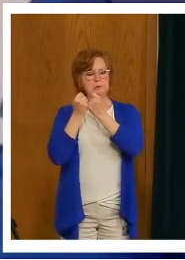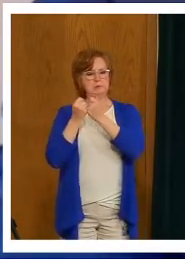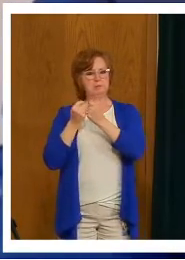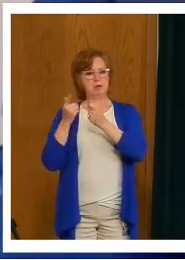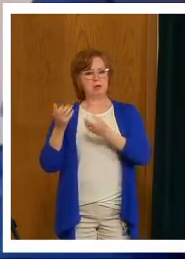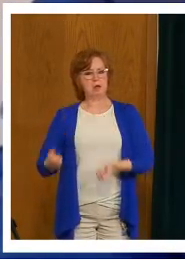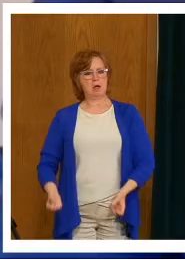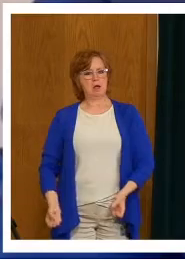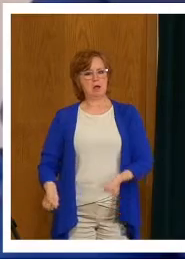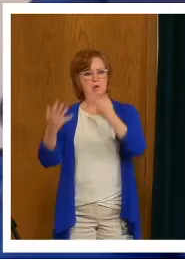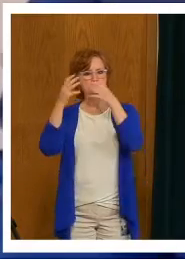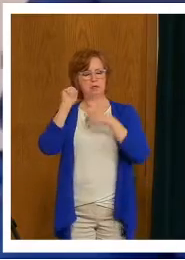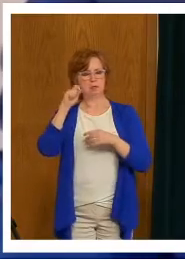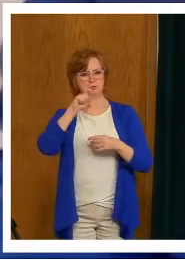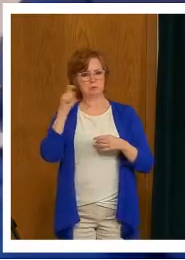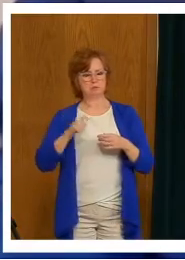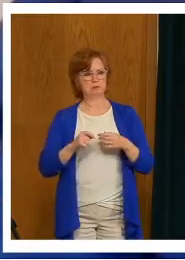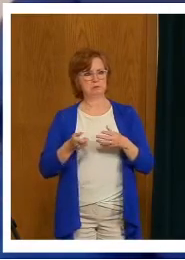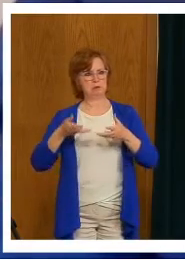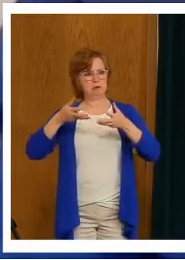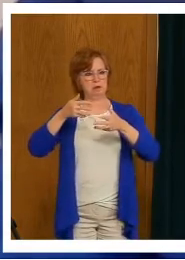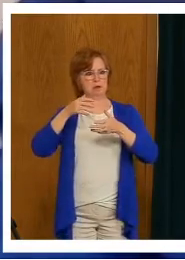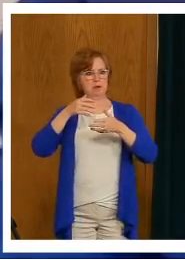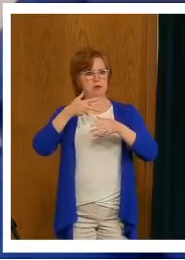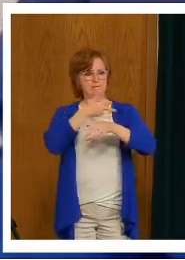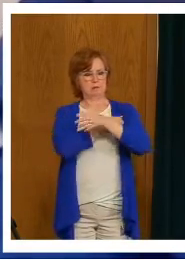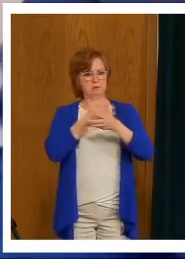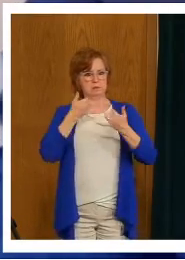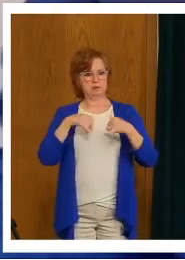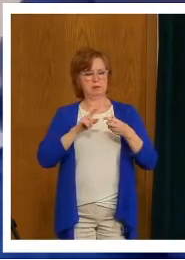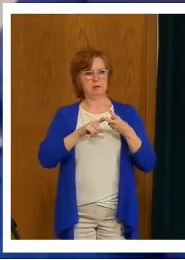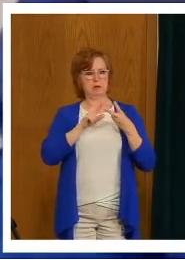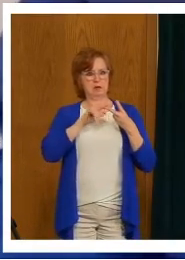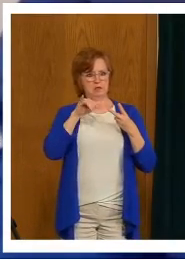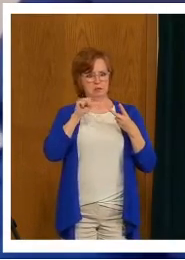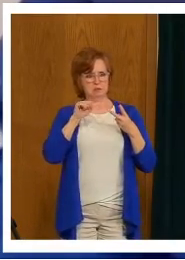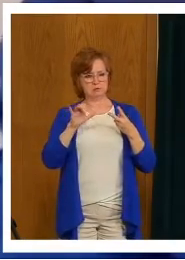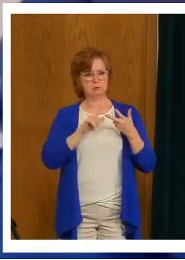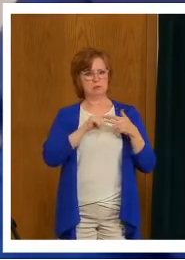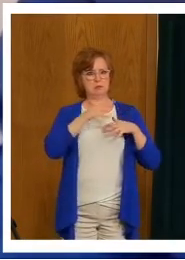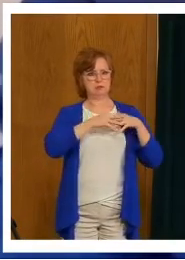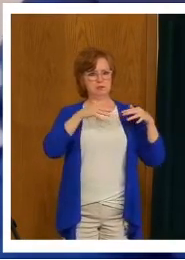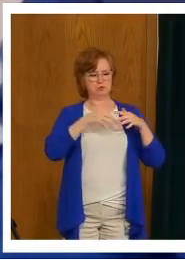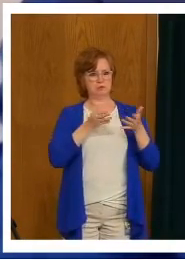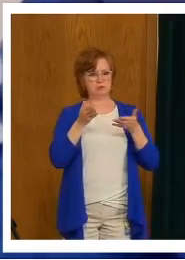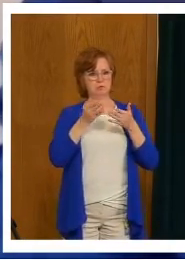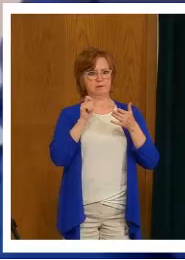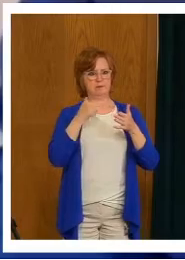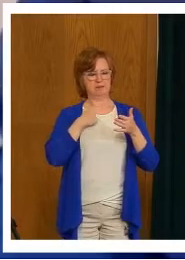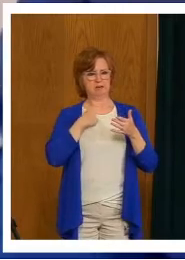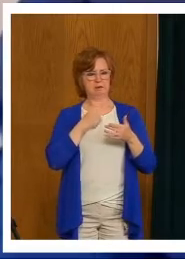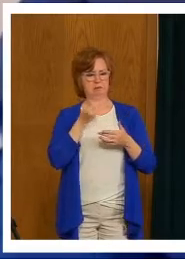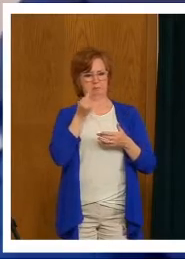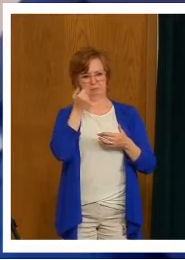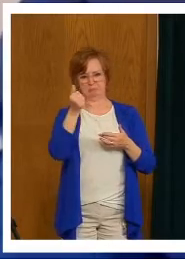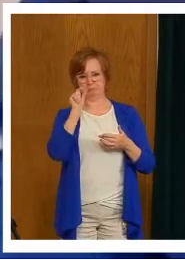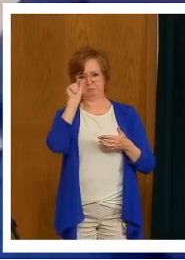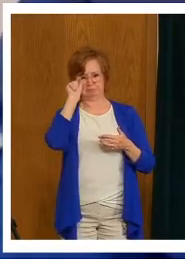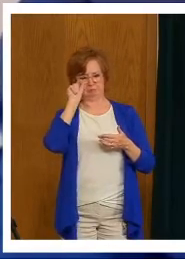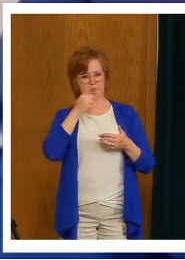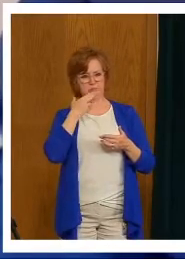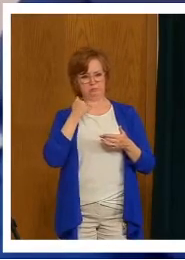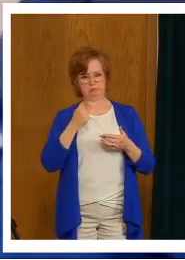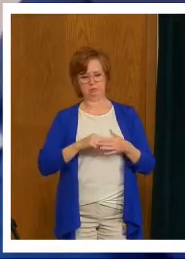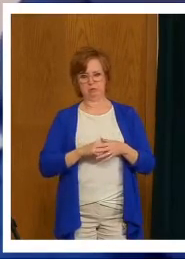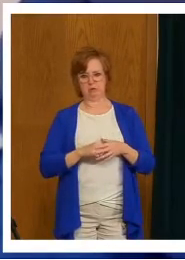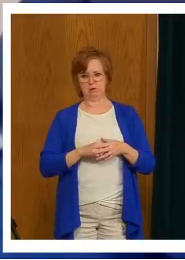of AstraZeneca province-wide, including those with ISC, Indigenous Services Canada, are very low. We have not been offering